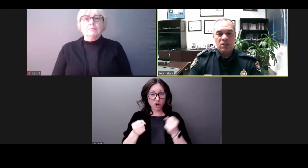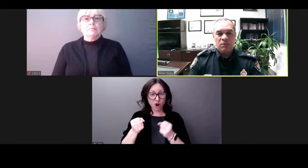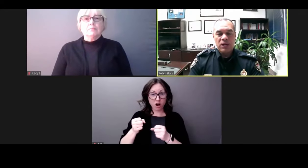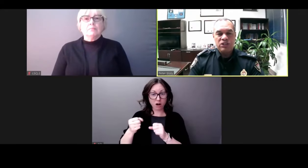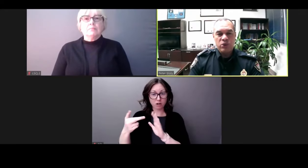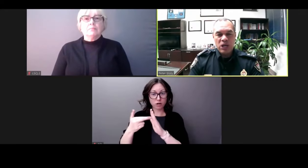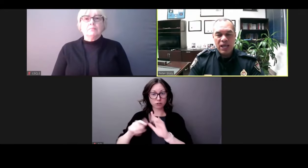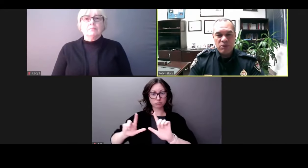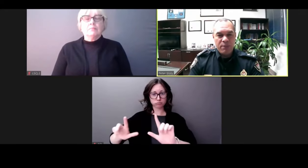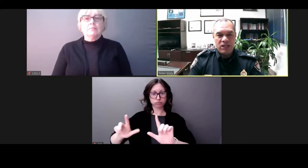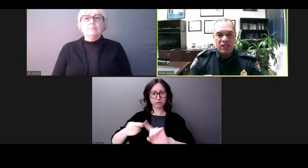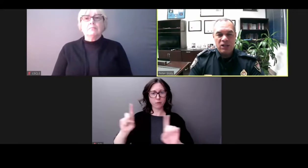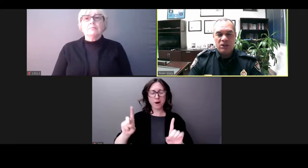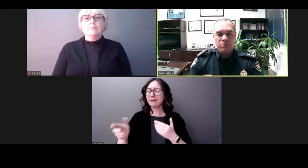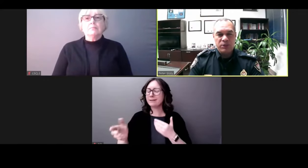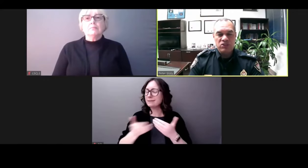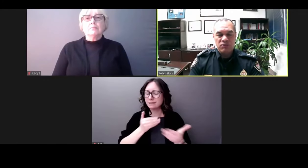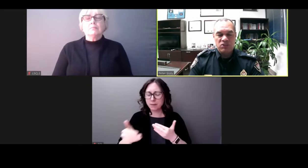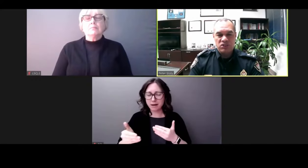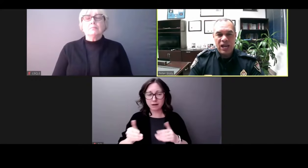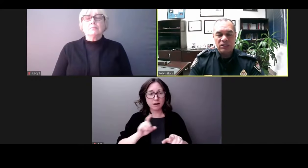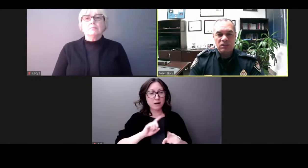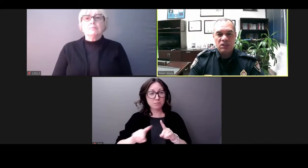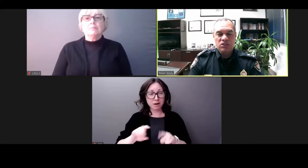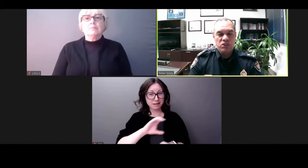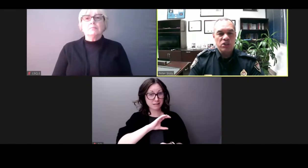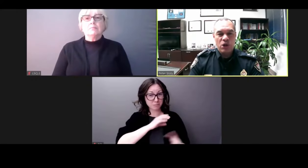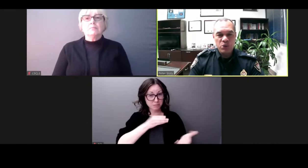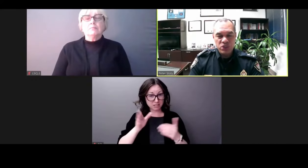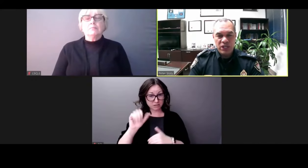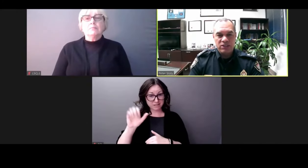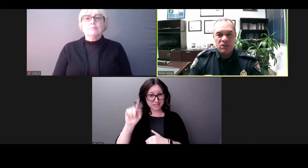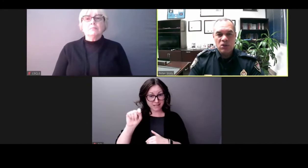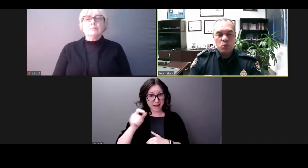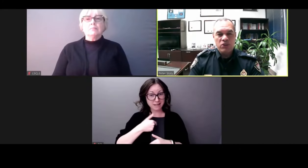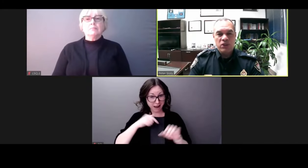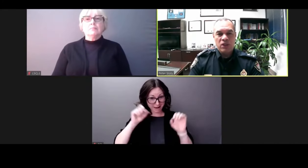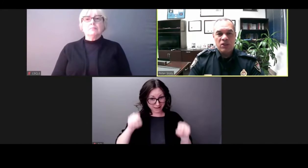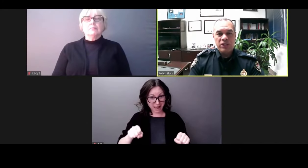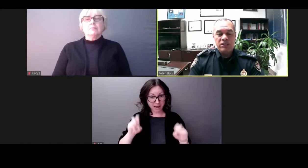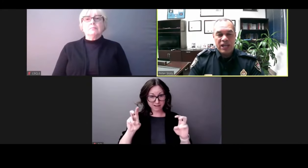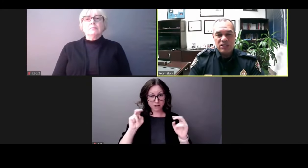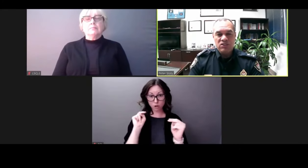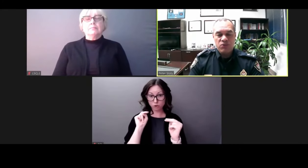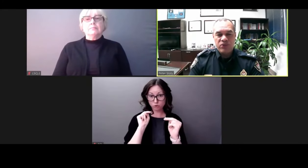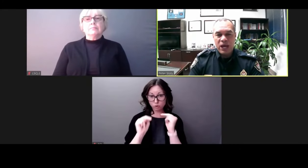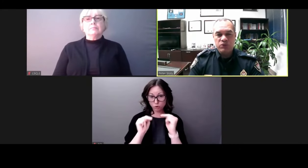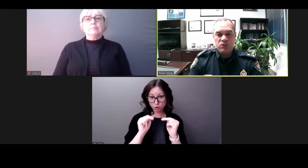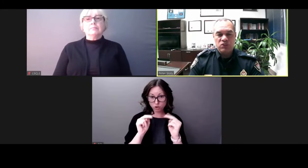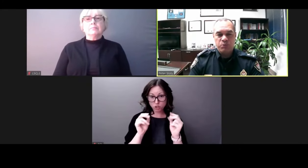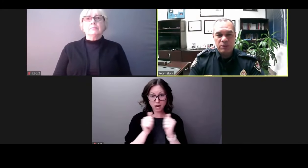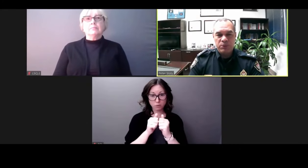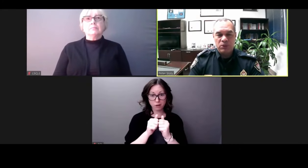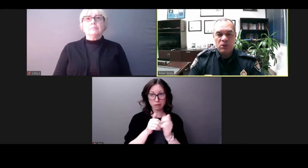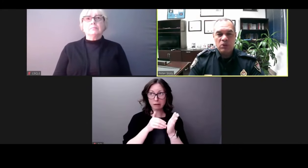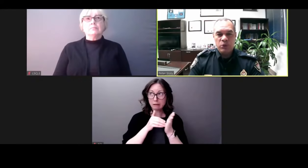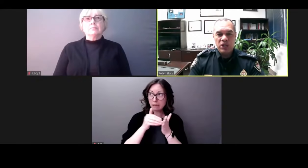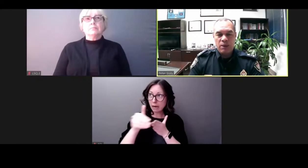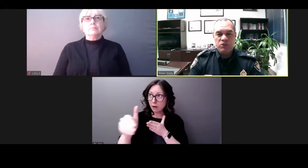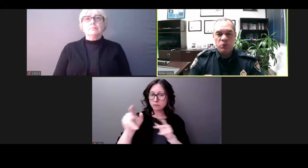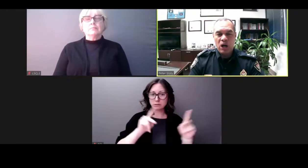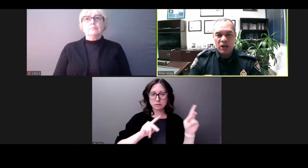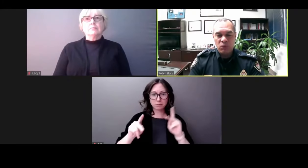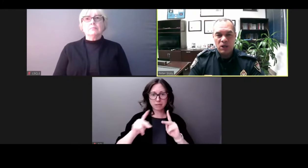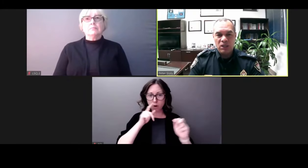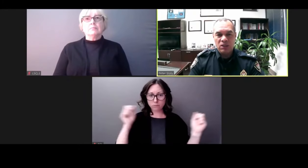But I do not have a mandate under the Police Services Act to negotiate with the tens of thousands of people who come